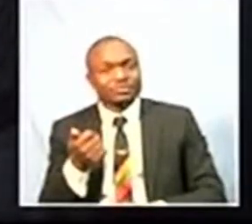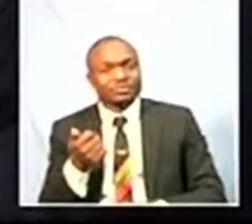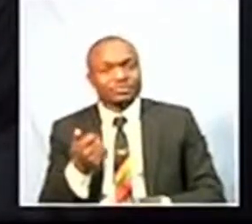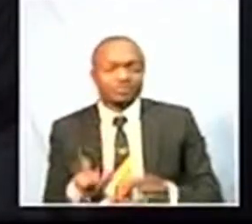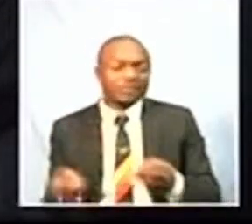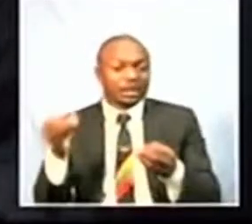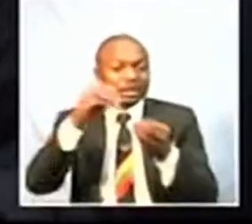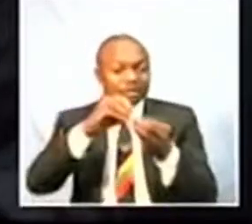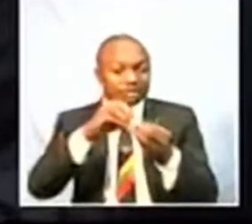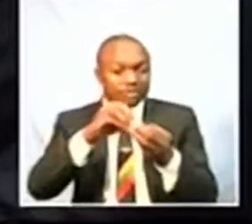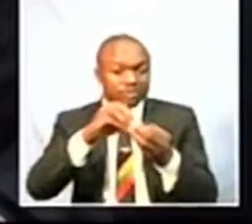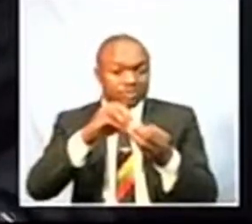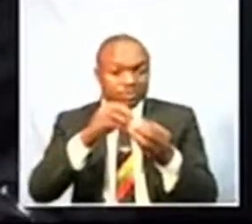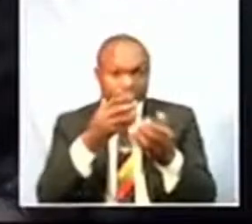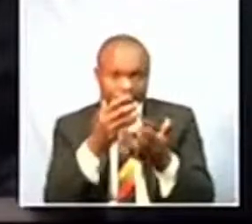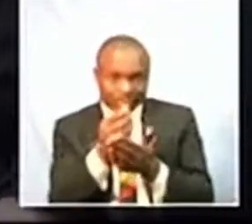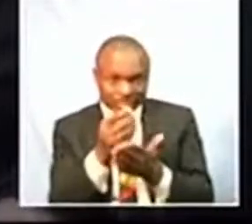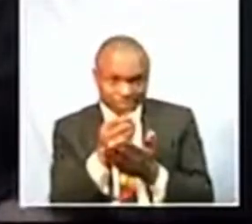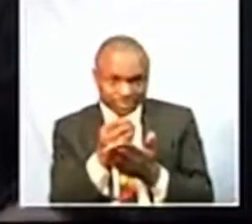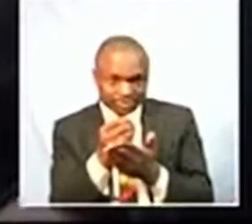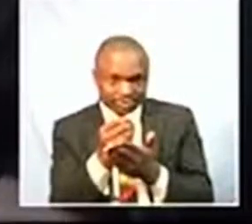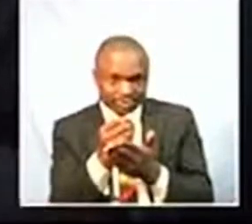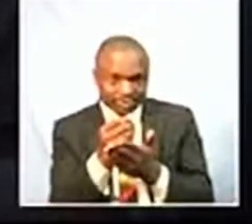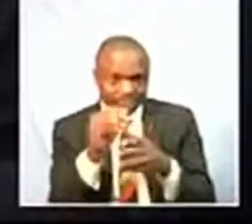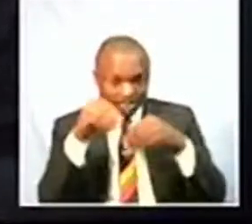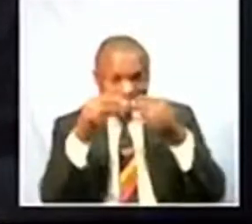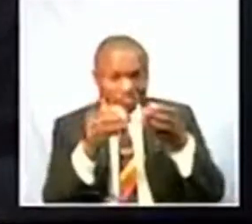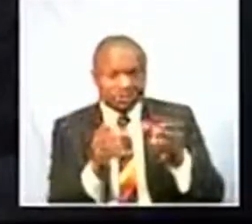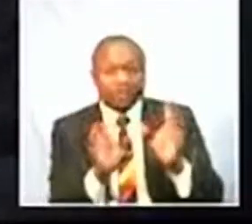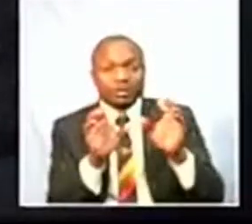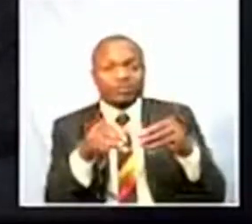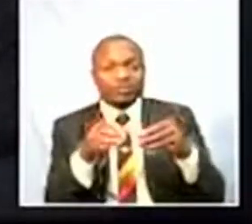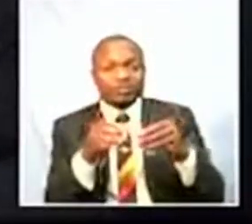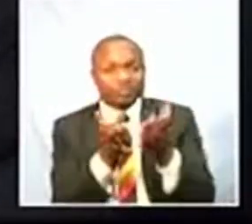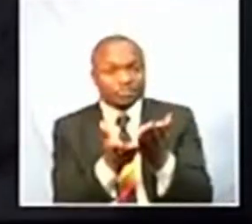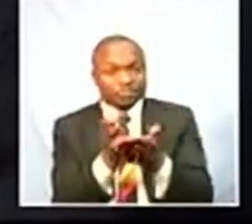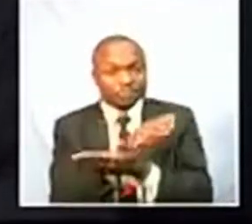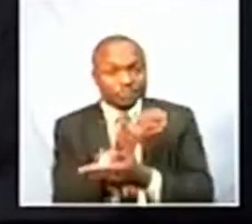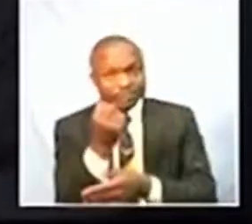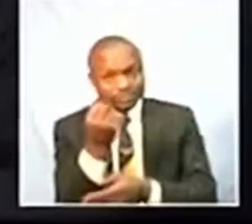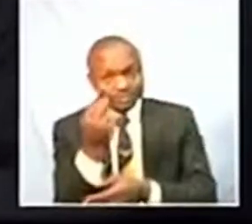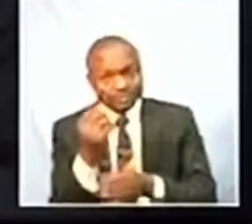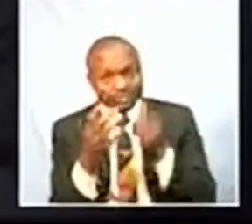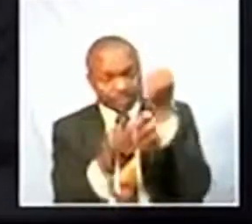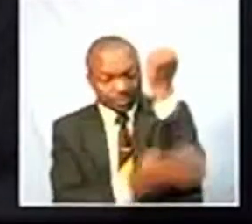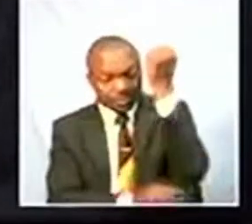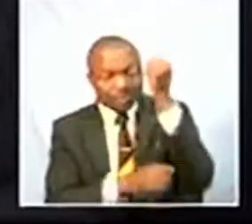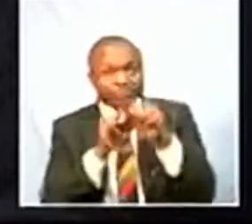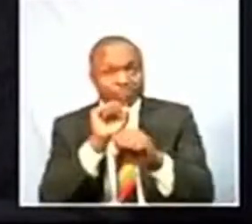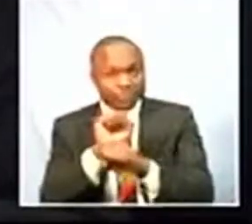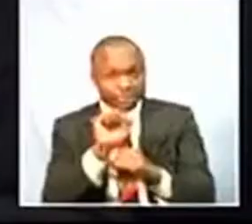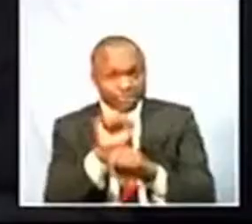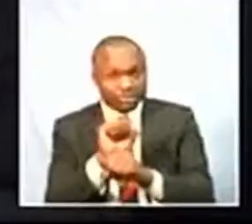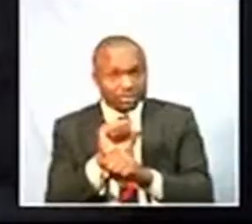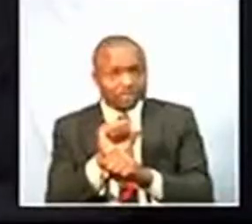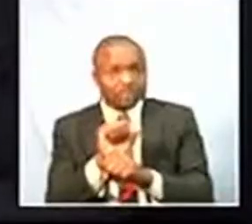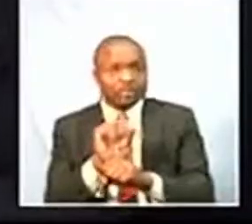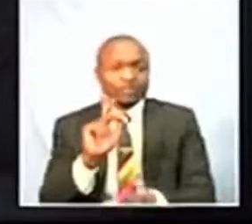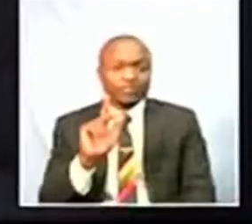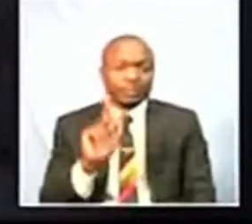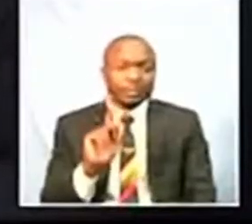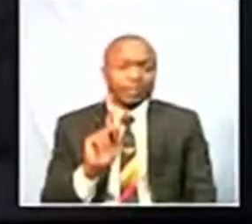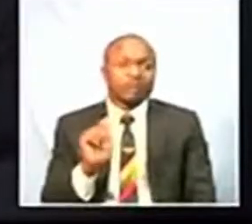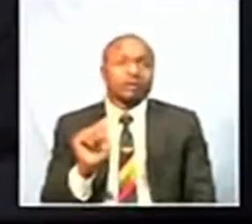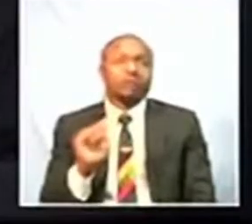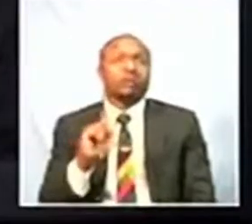extra funding to the authority. And then page 12, poor workmanship of Colway